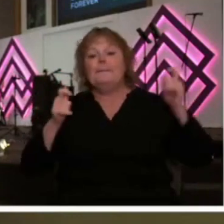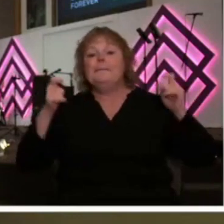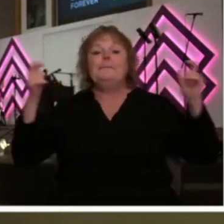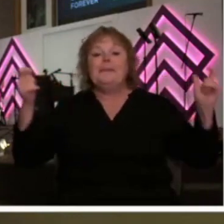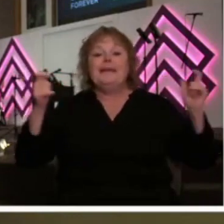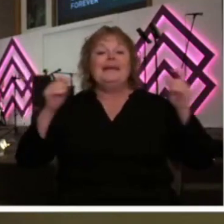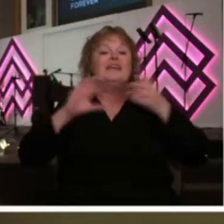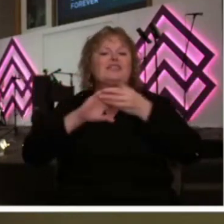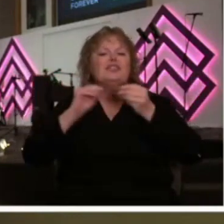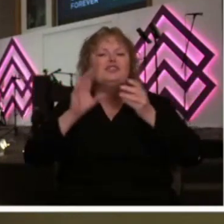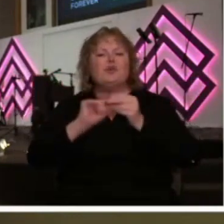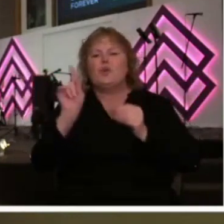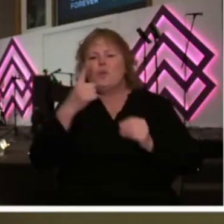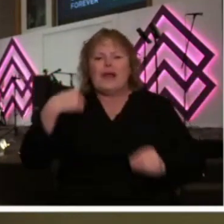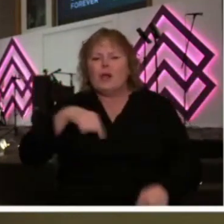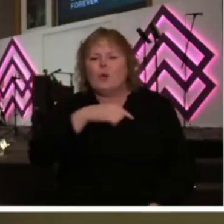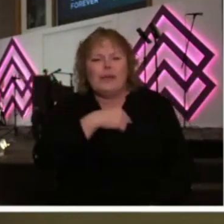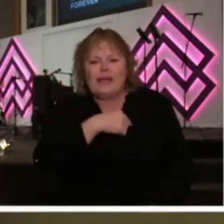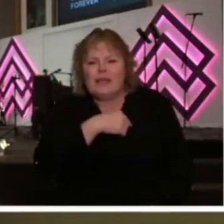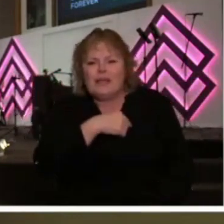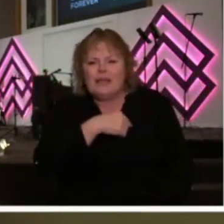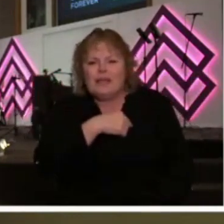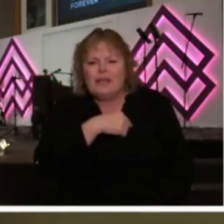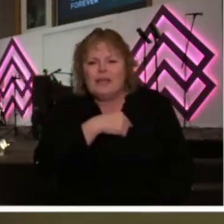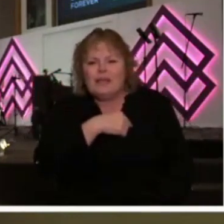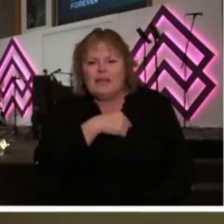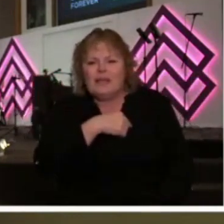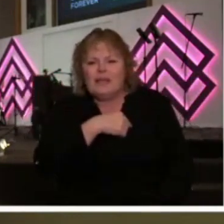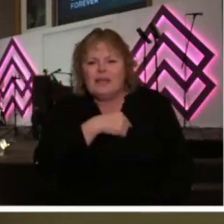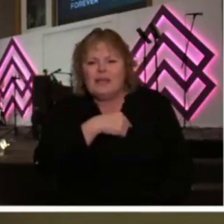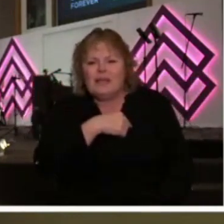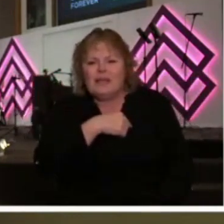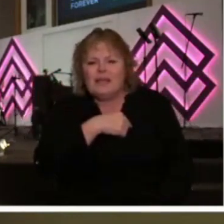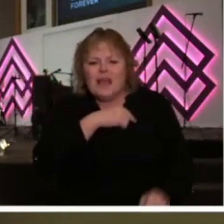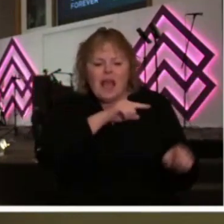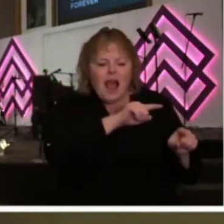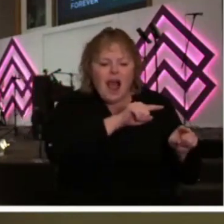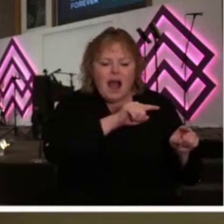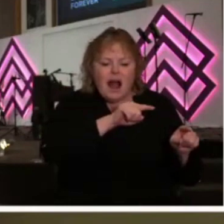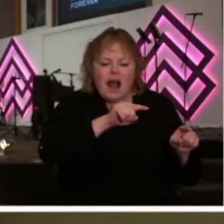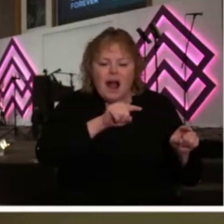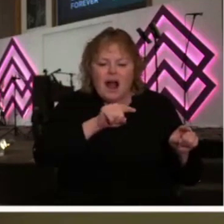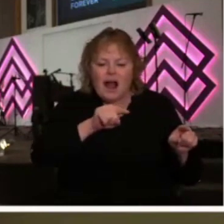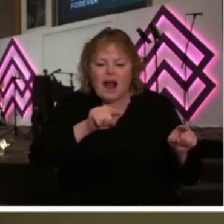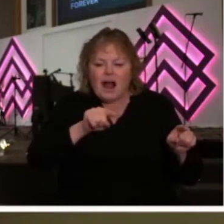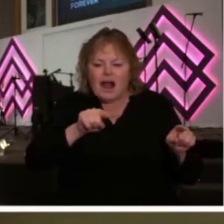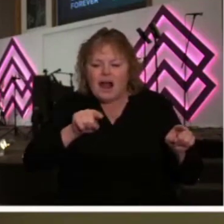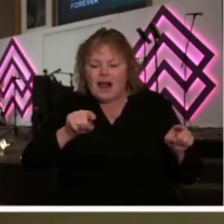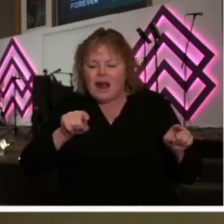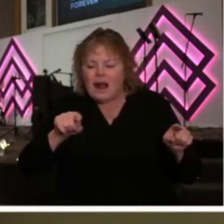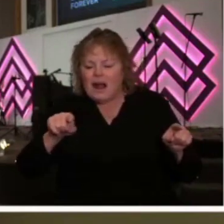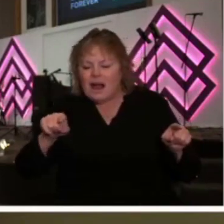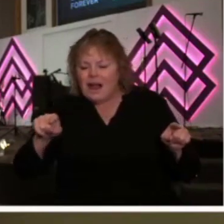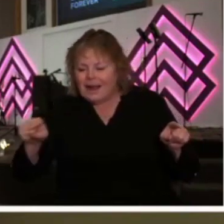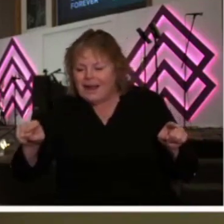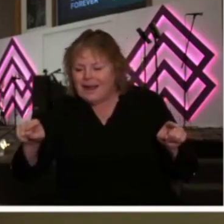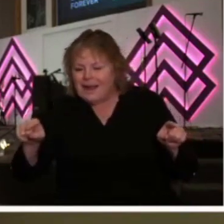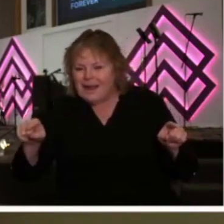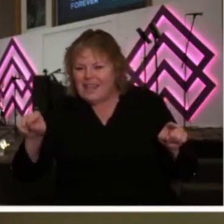God? Interesting enough, it's not till way down near the end of the church story, the church